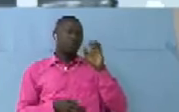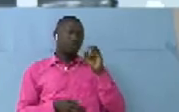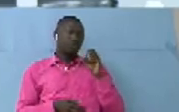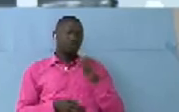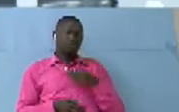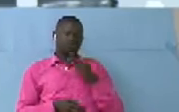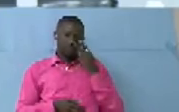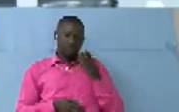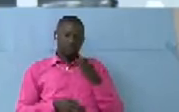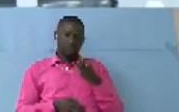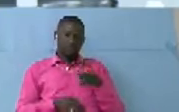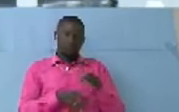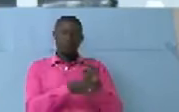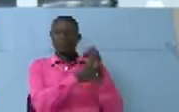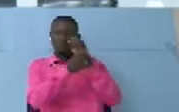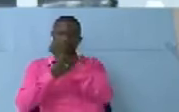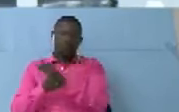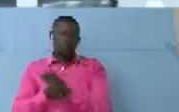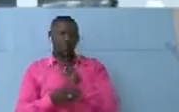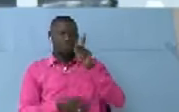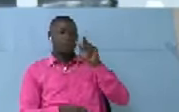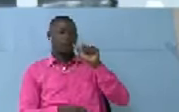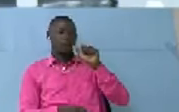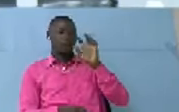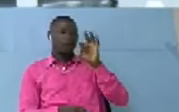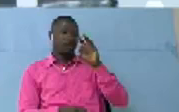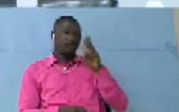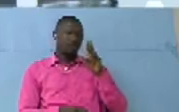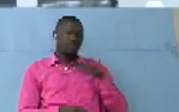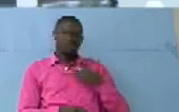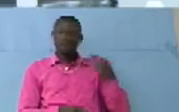take Kafu. I heard his screams.